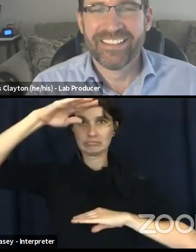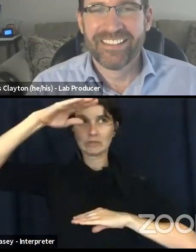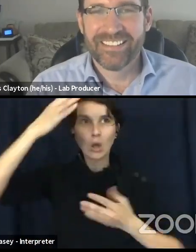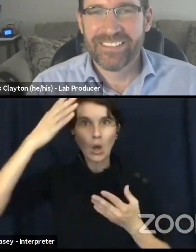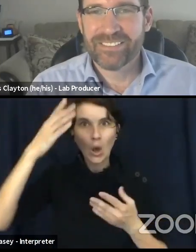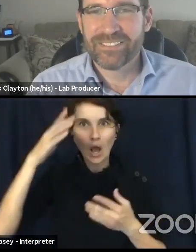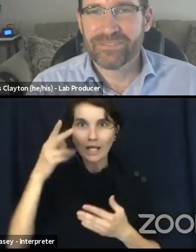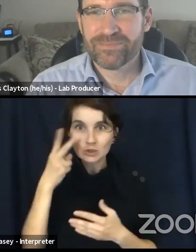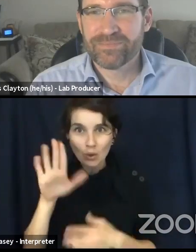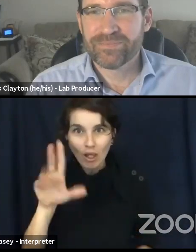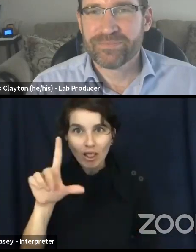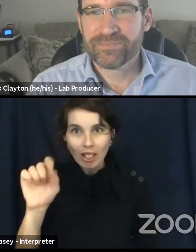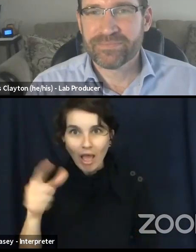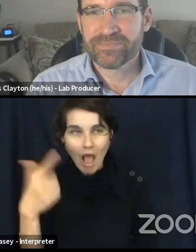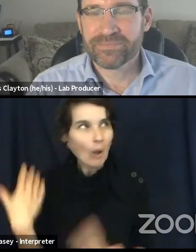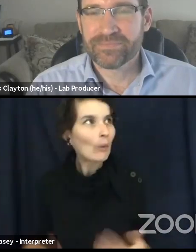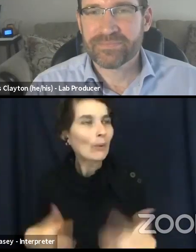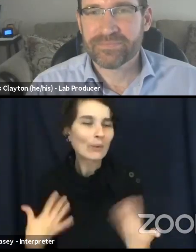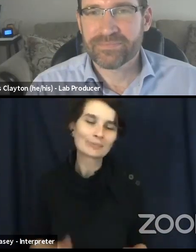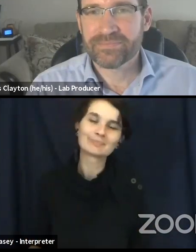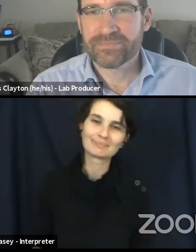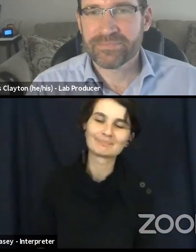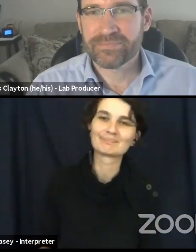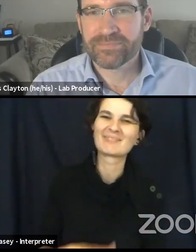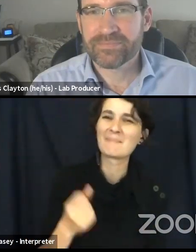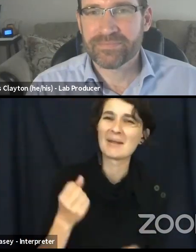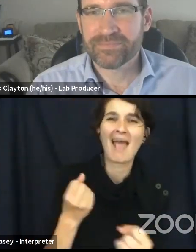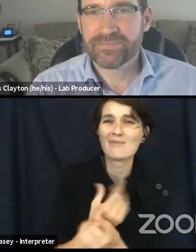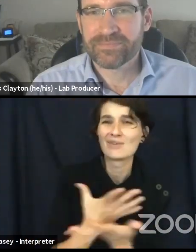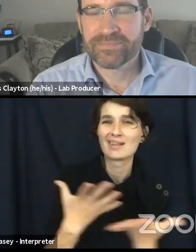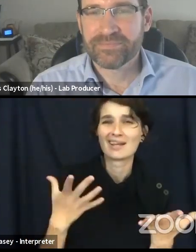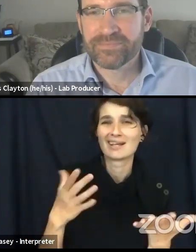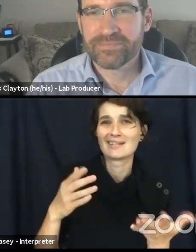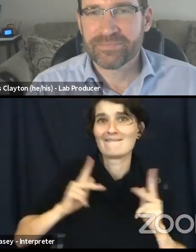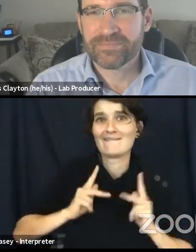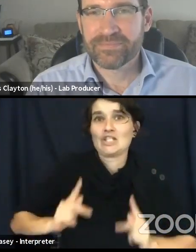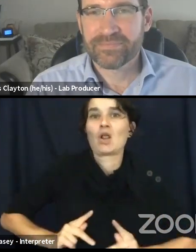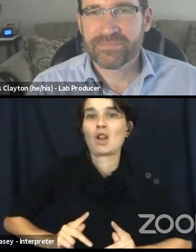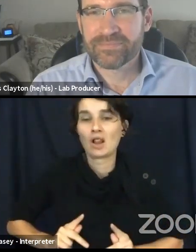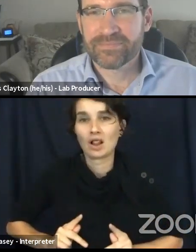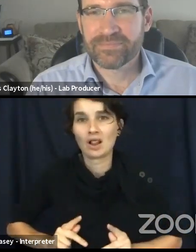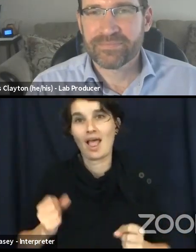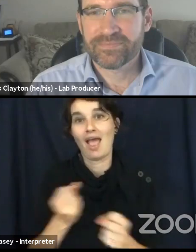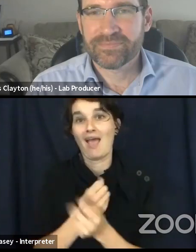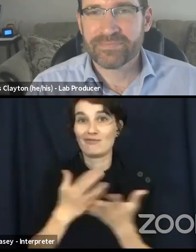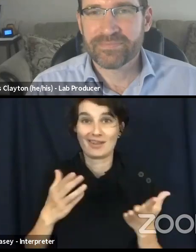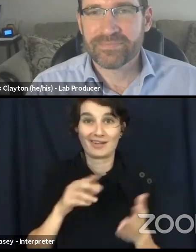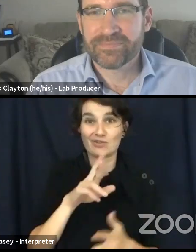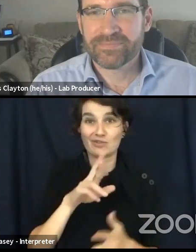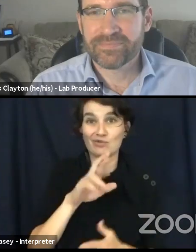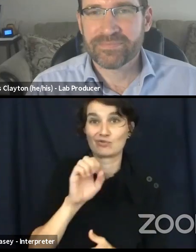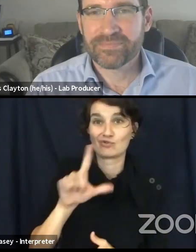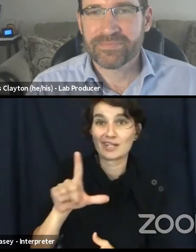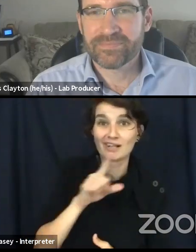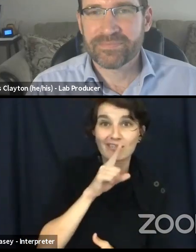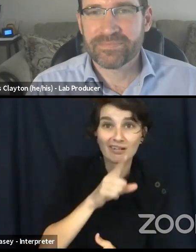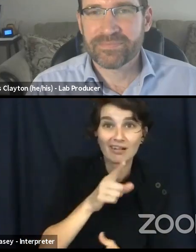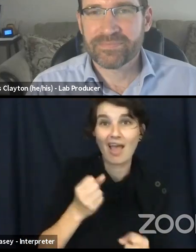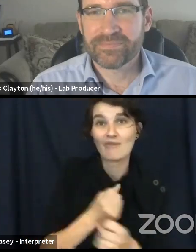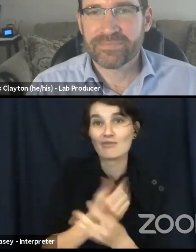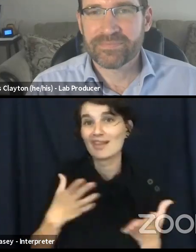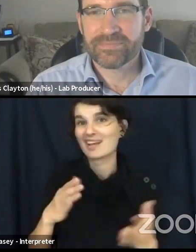Yeah. I mean, everything is physical. I mean, that's like kind of, yeah. I mean, everything is real. Everything is physical. Even as we appear